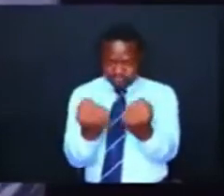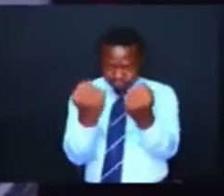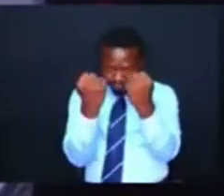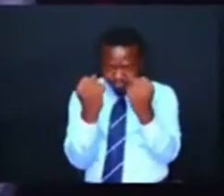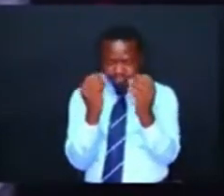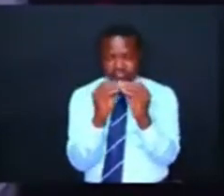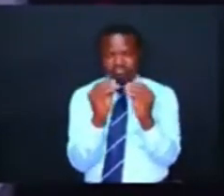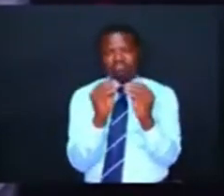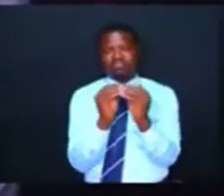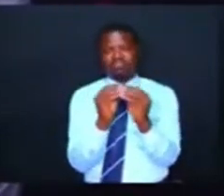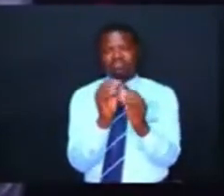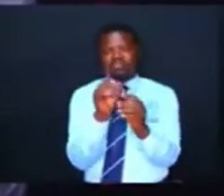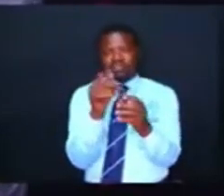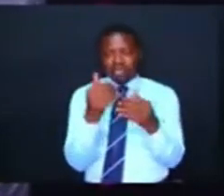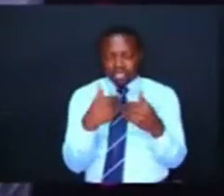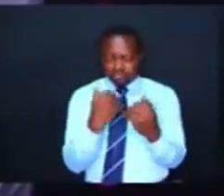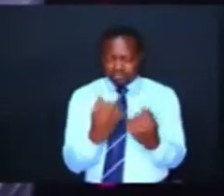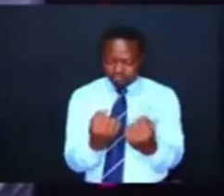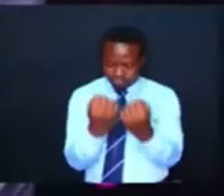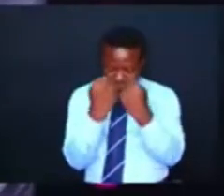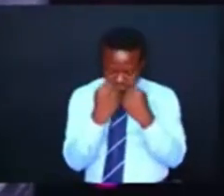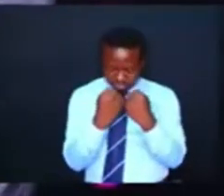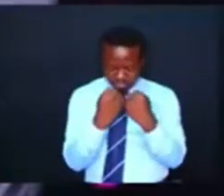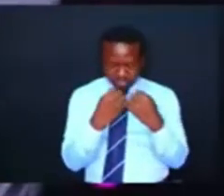That you have a strong, healthy heart